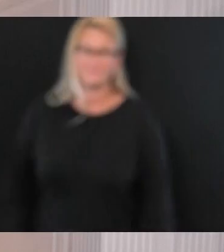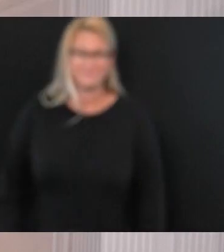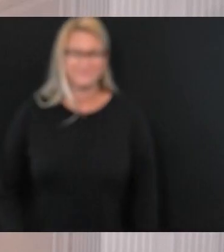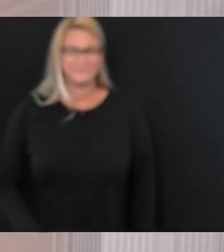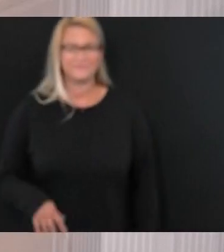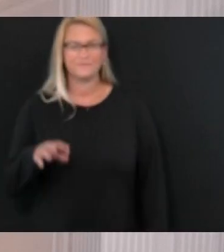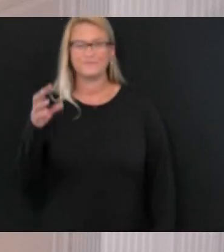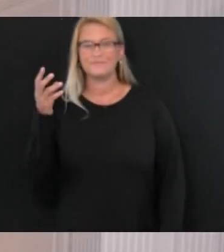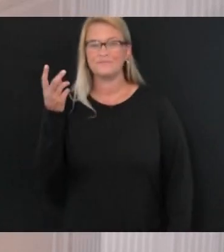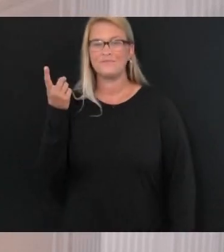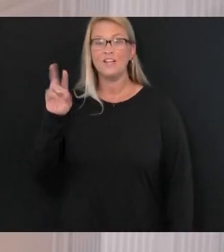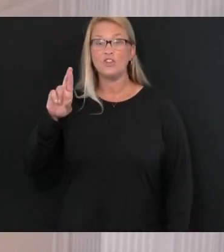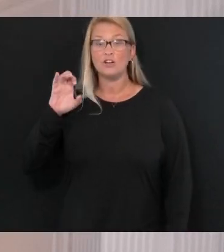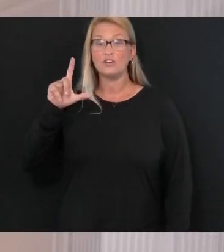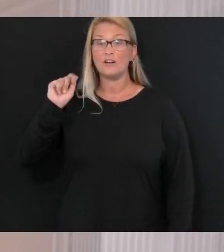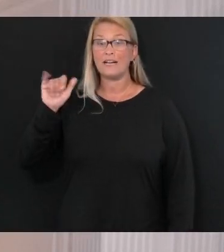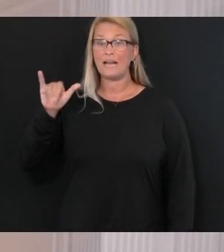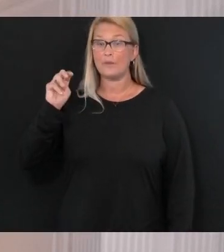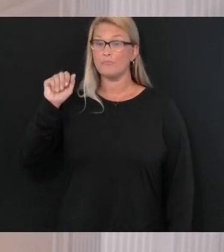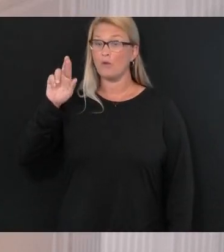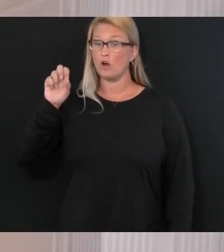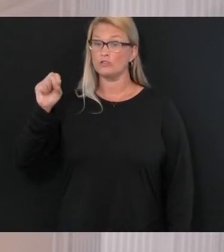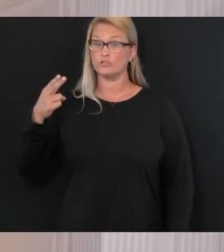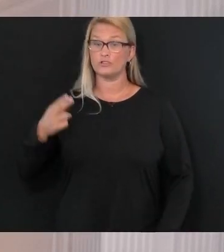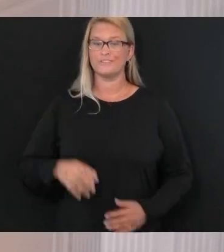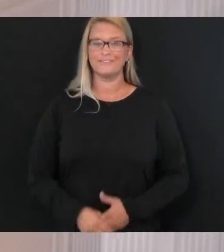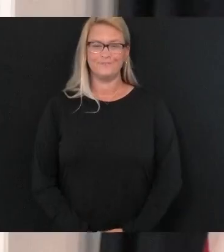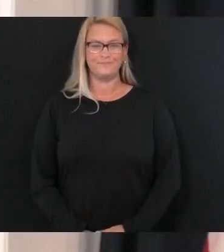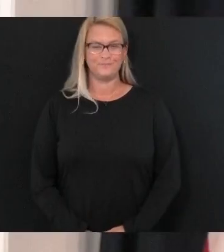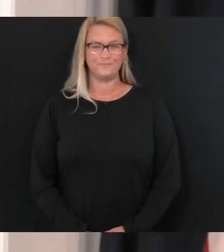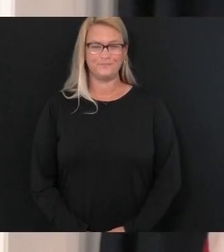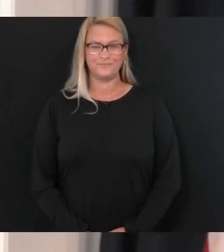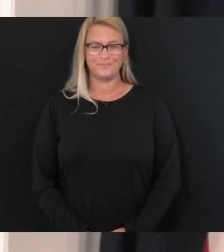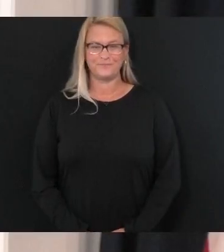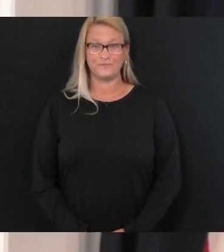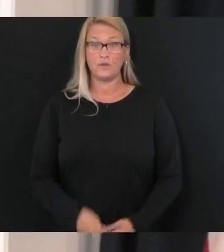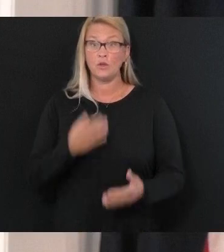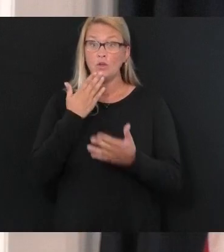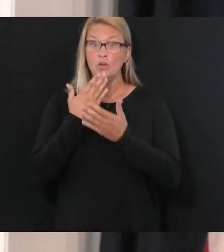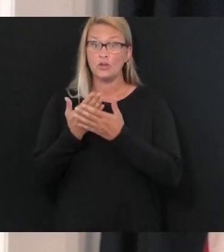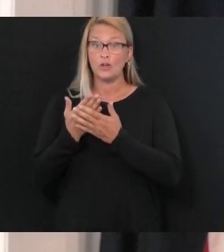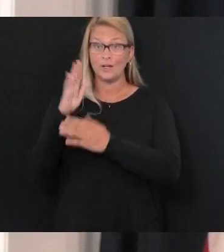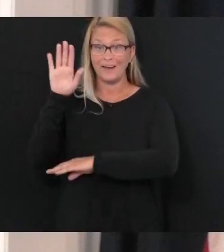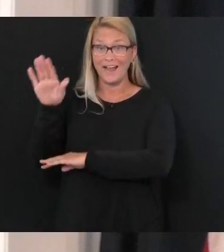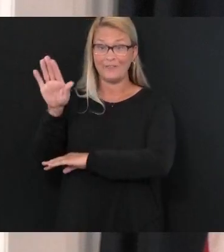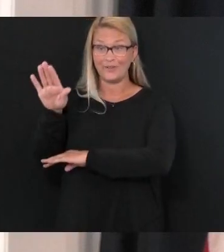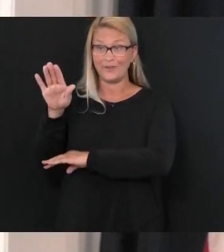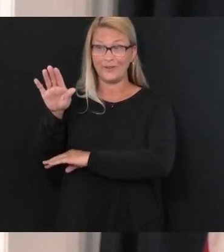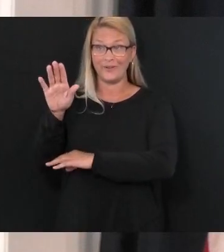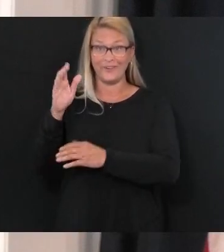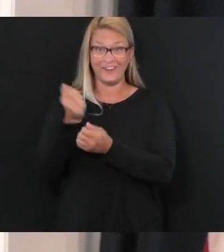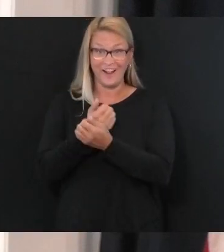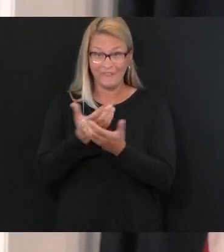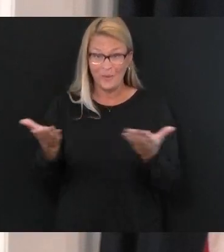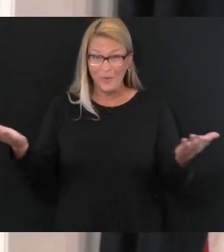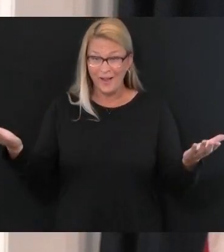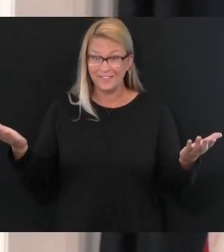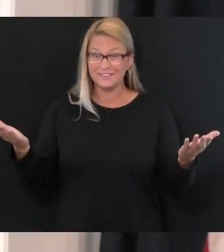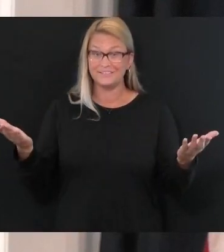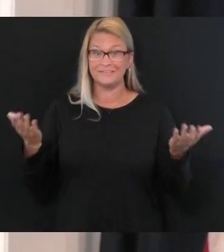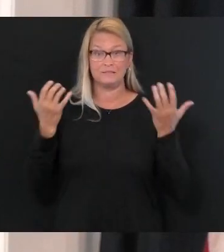czar. Good afternoon, everybody. This is quite a day, as the governor has